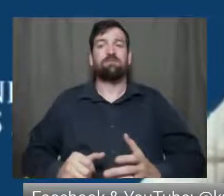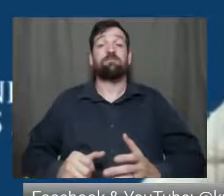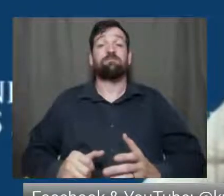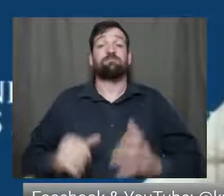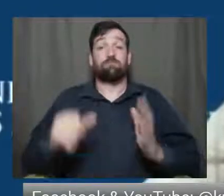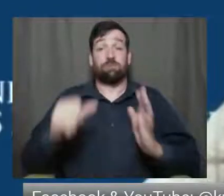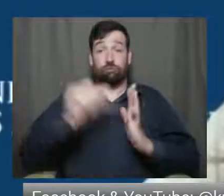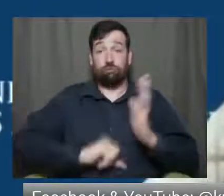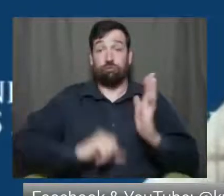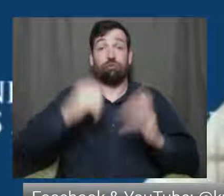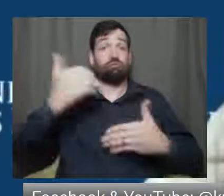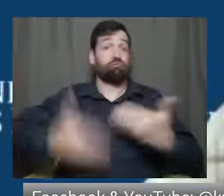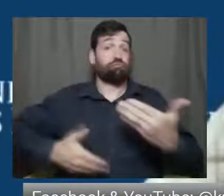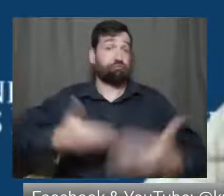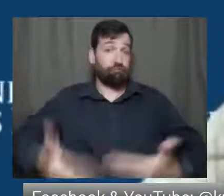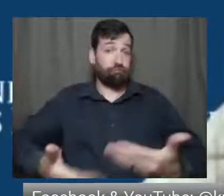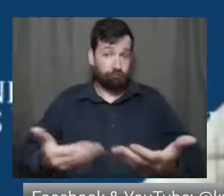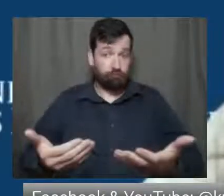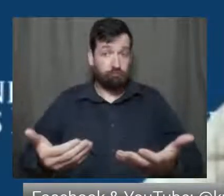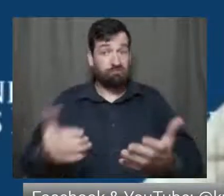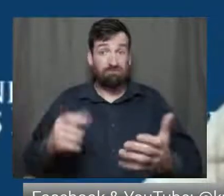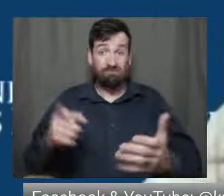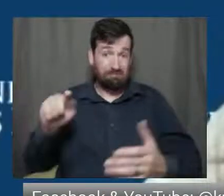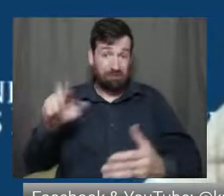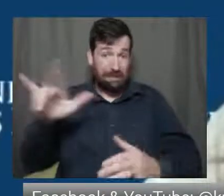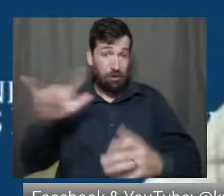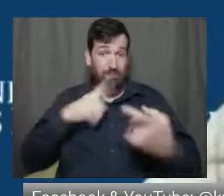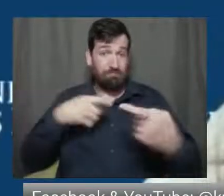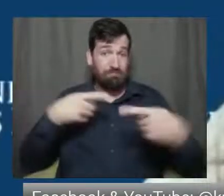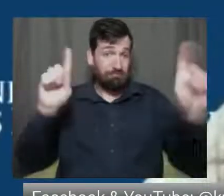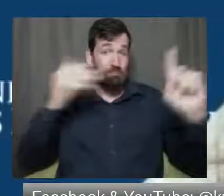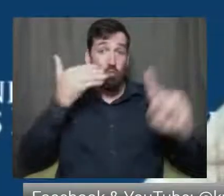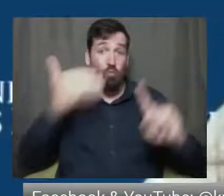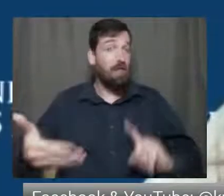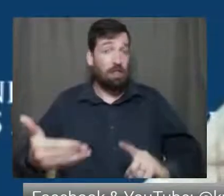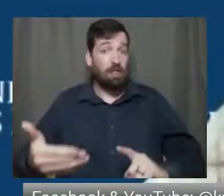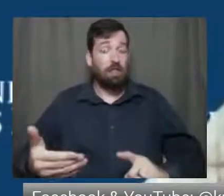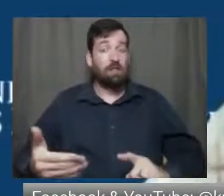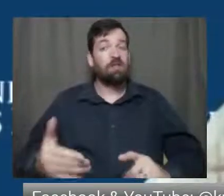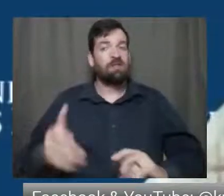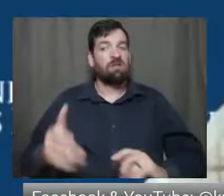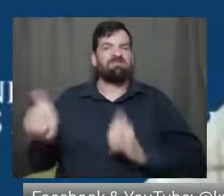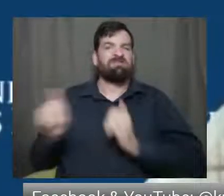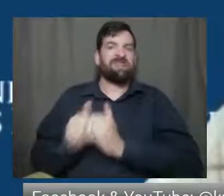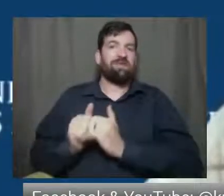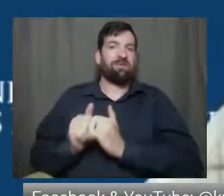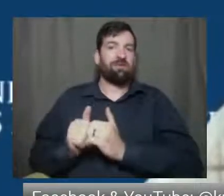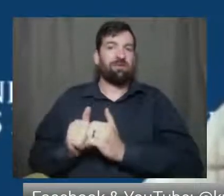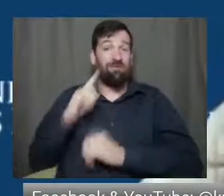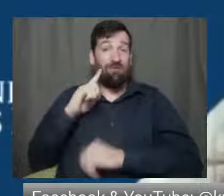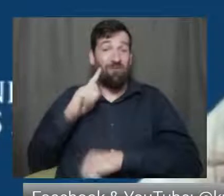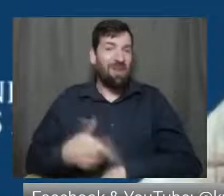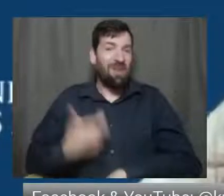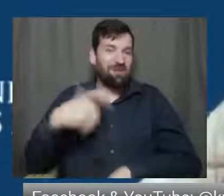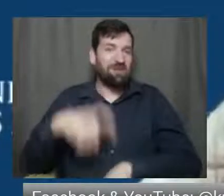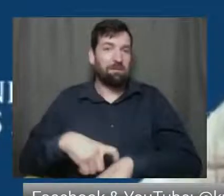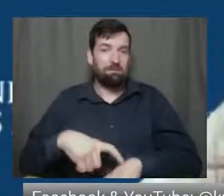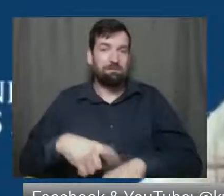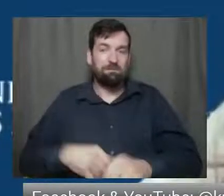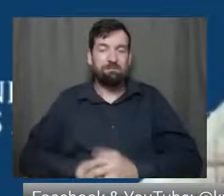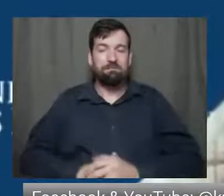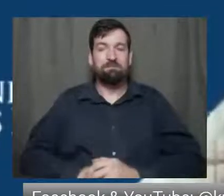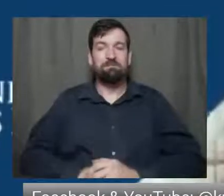surgery. Terry did wonderful through the surgery. We were there together for a long time, and